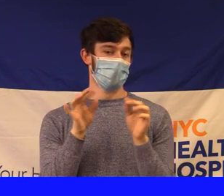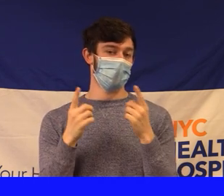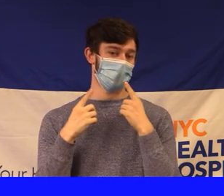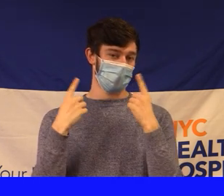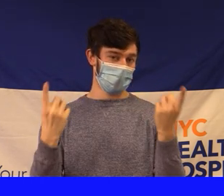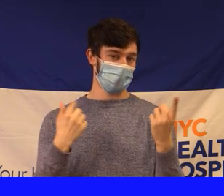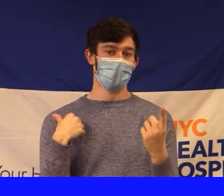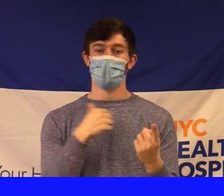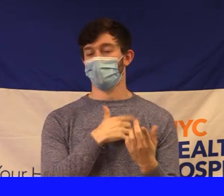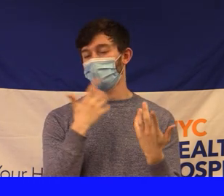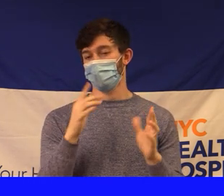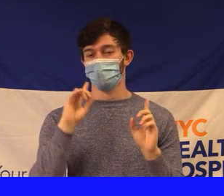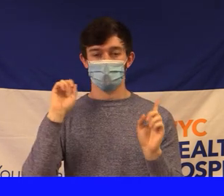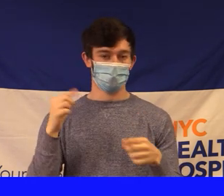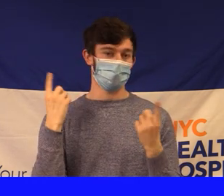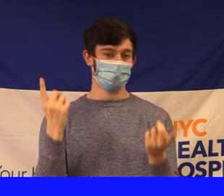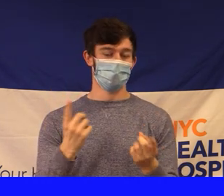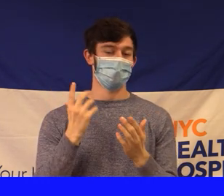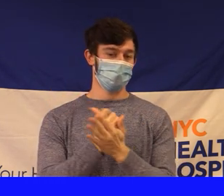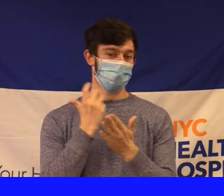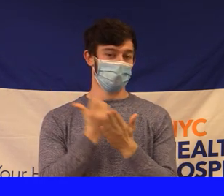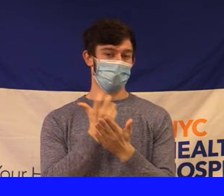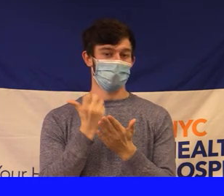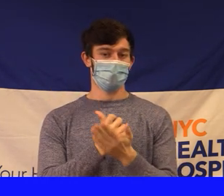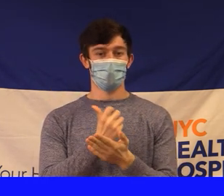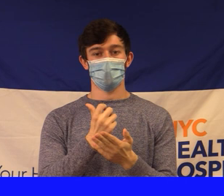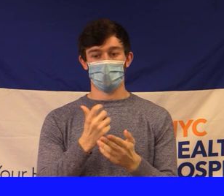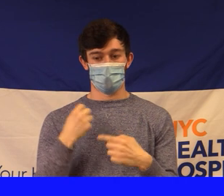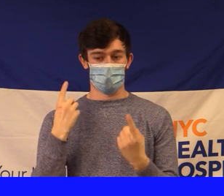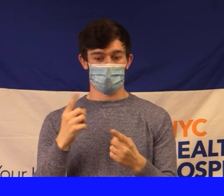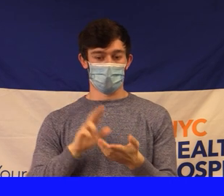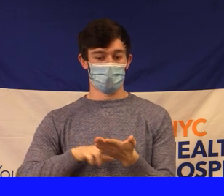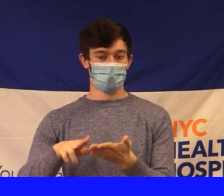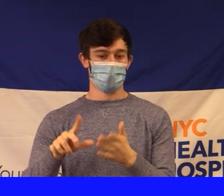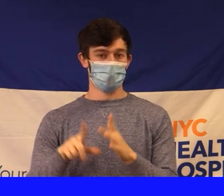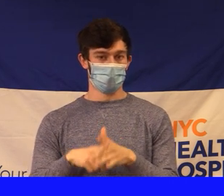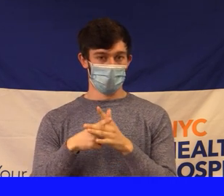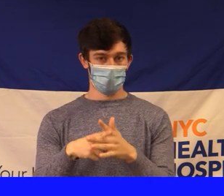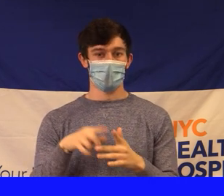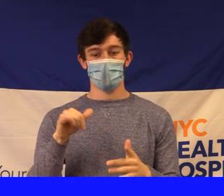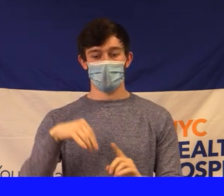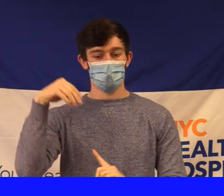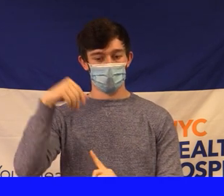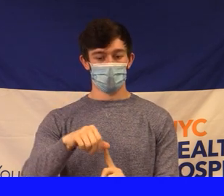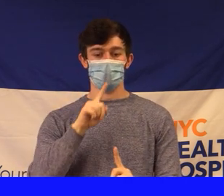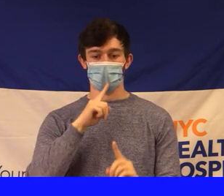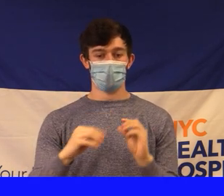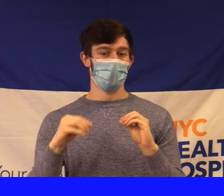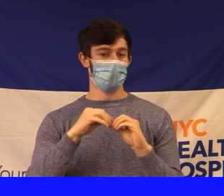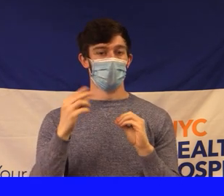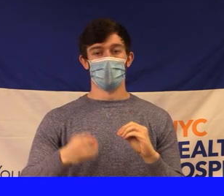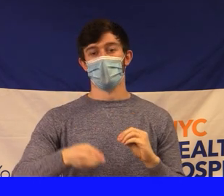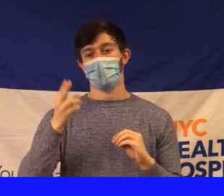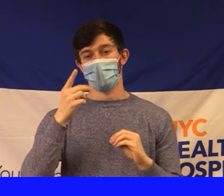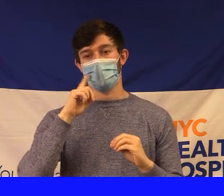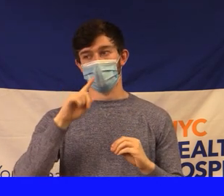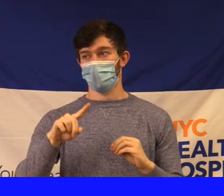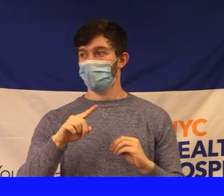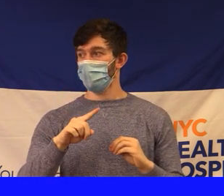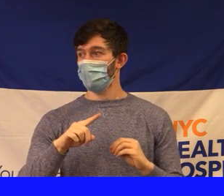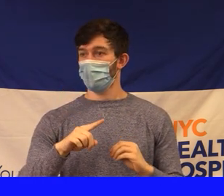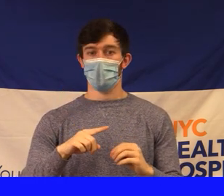had at the uptake of this contract. So the expenses are higher for